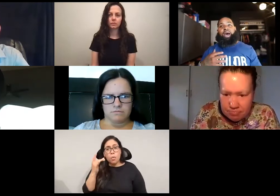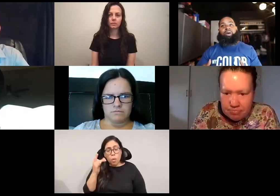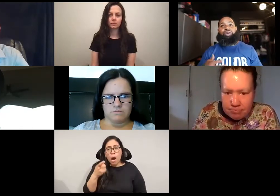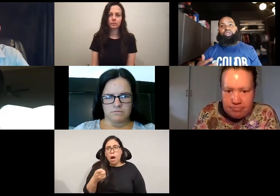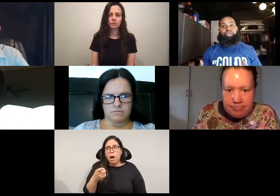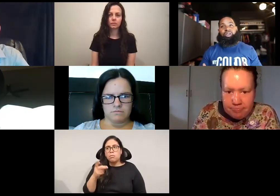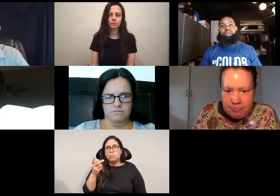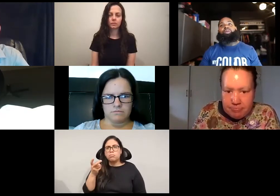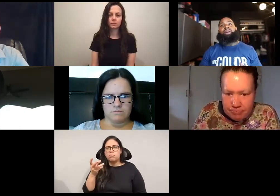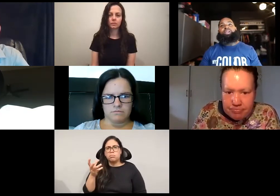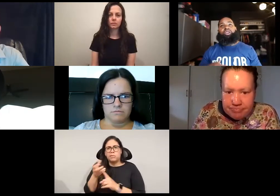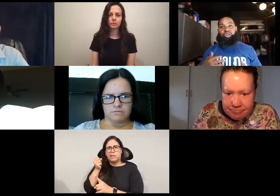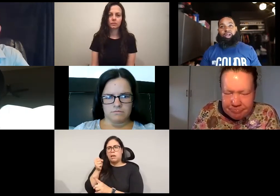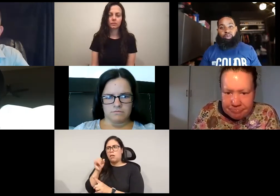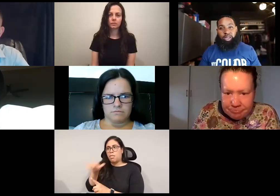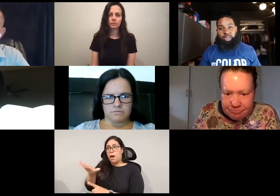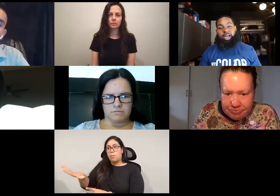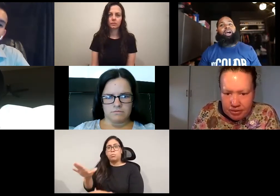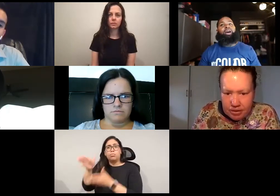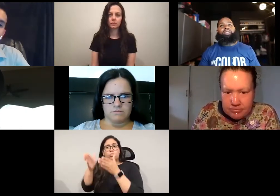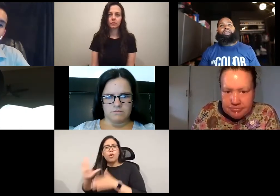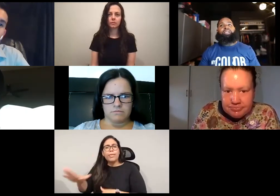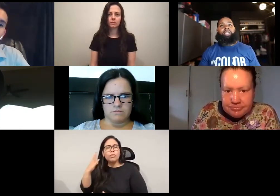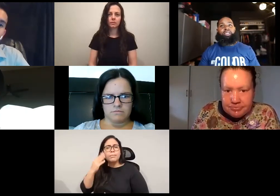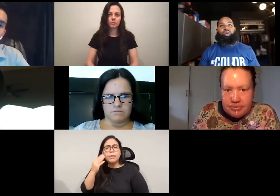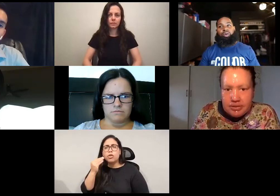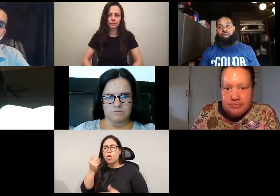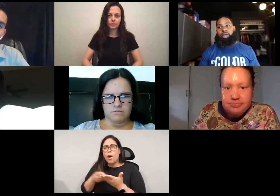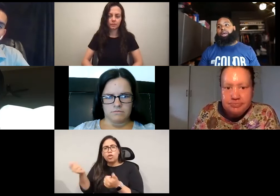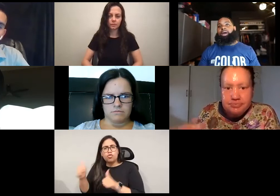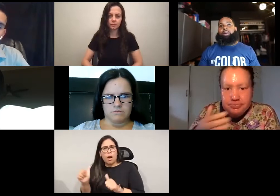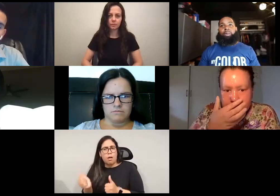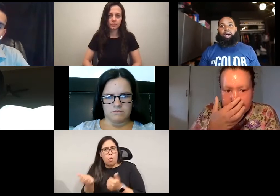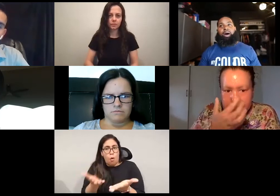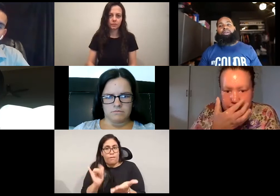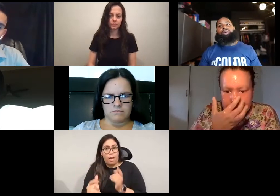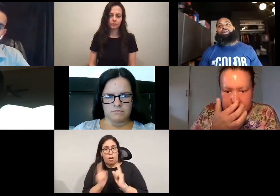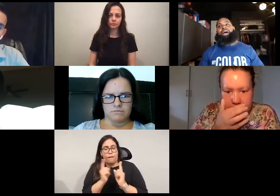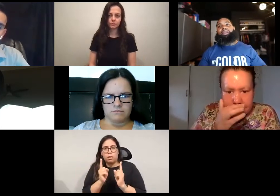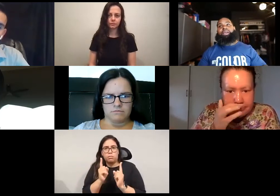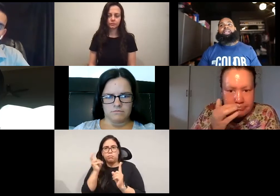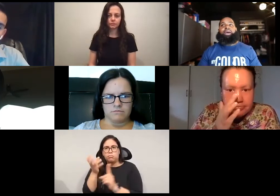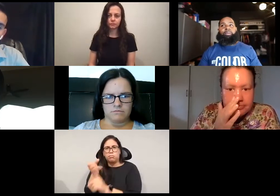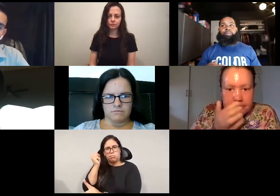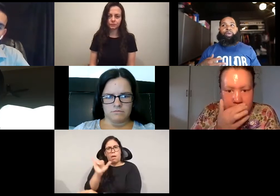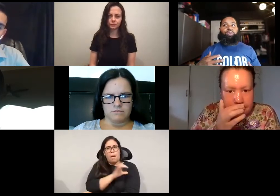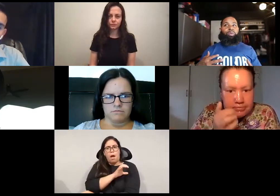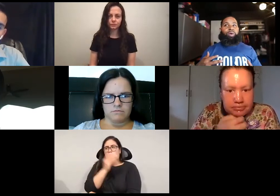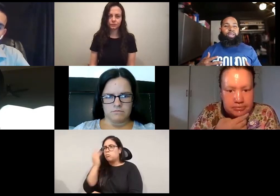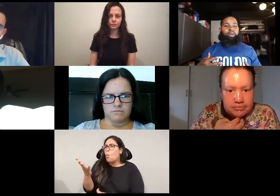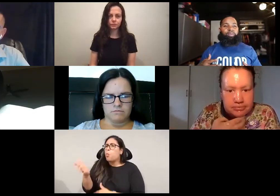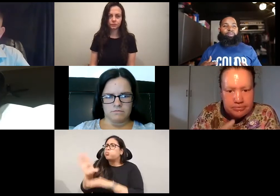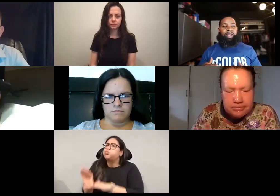what power and strength and awareness they're trying to bring to that conversation as a whole. But also, I think that